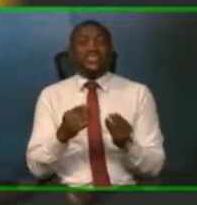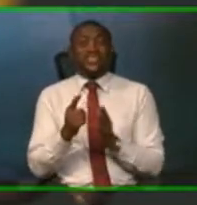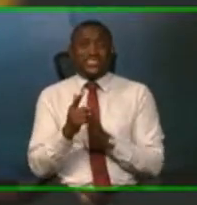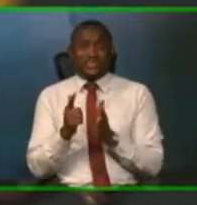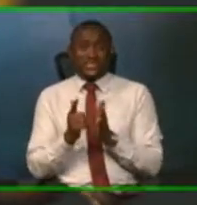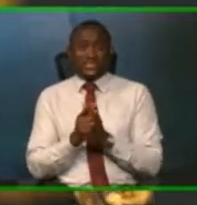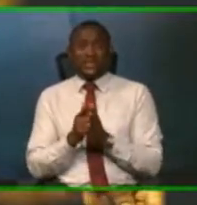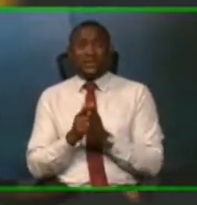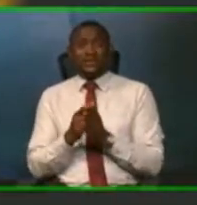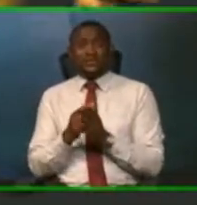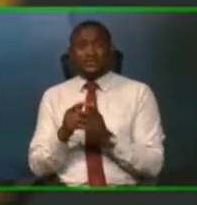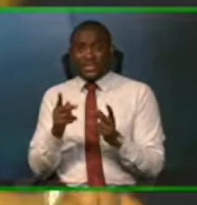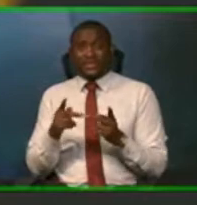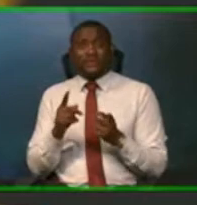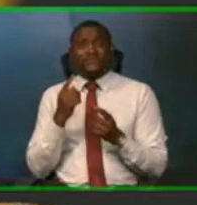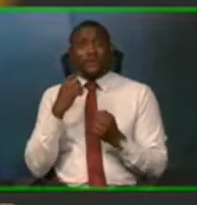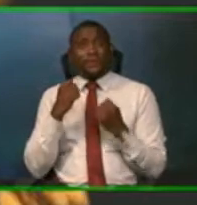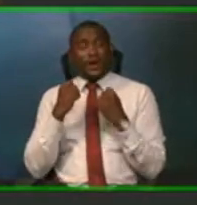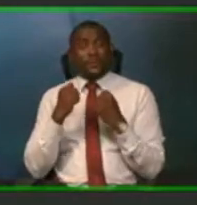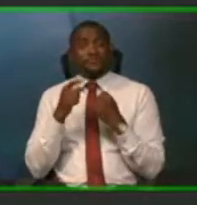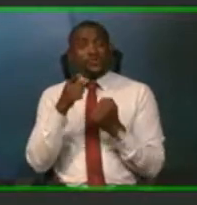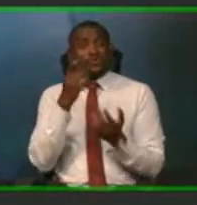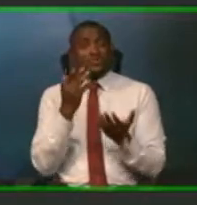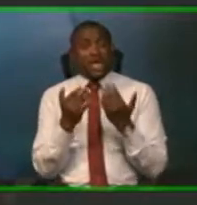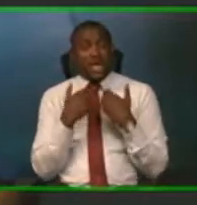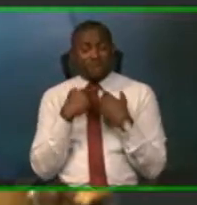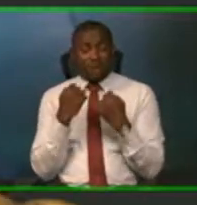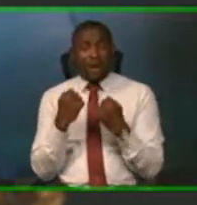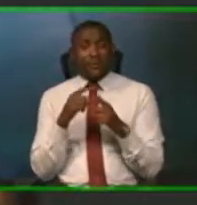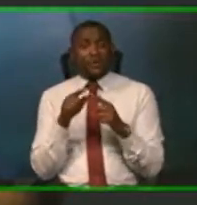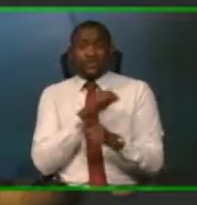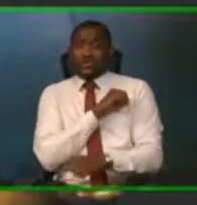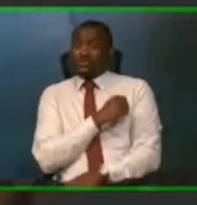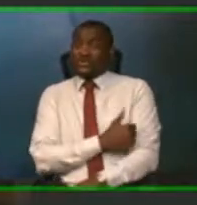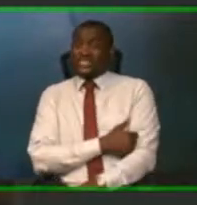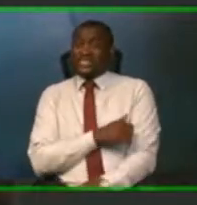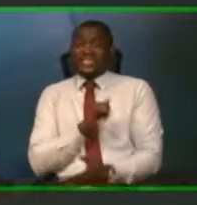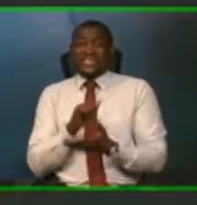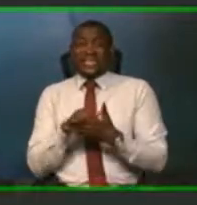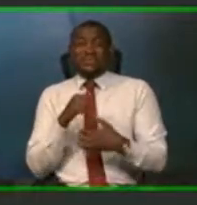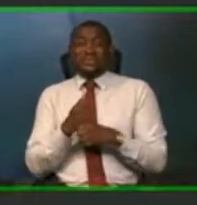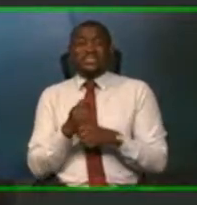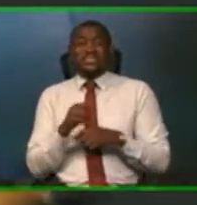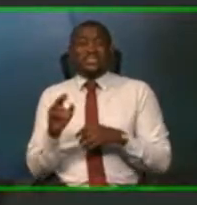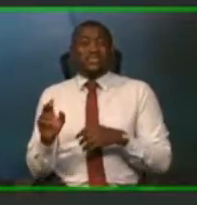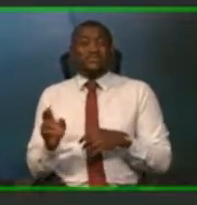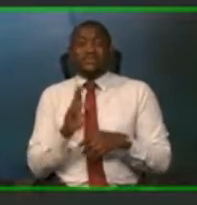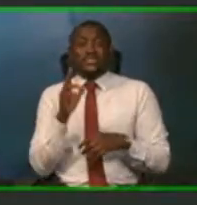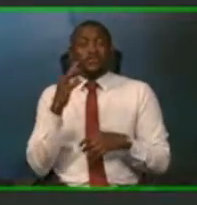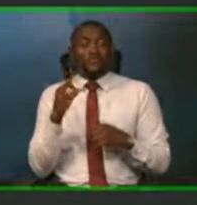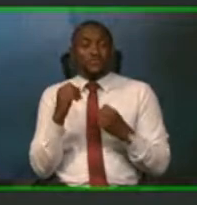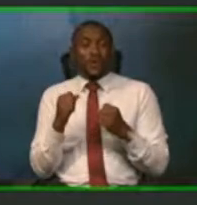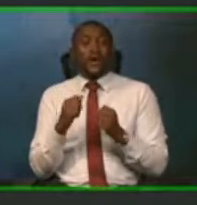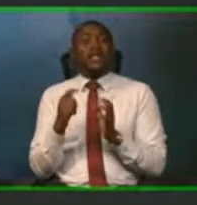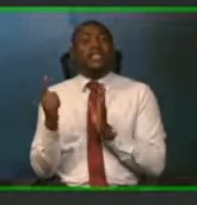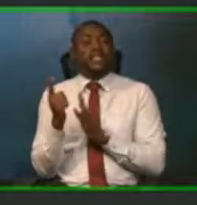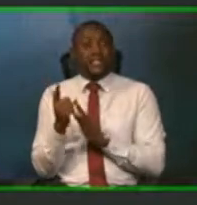power. You can have power, but authority is what makes the administration of power legitimate.